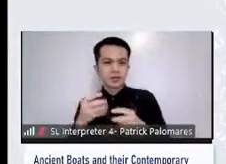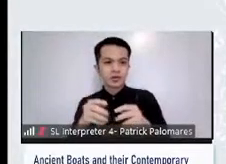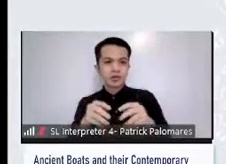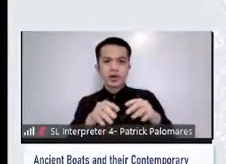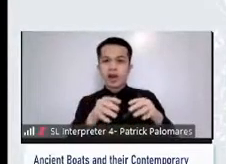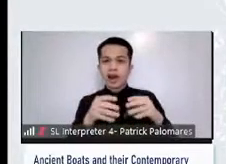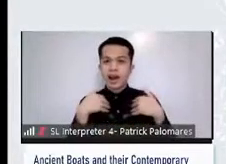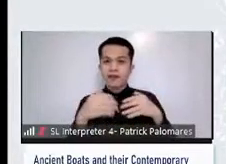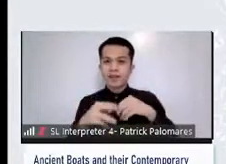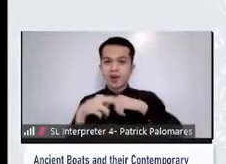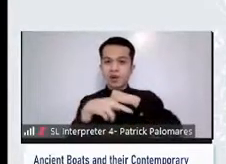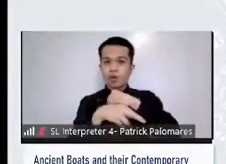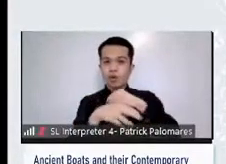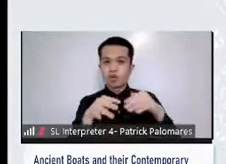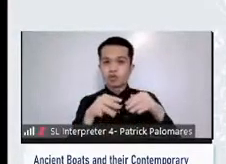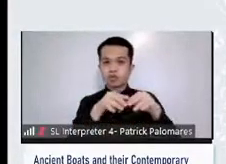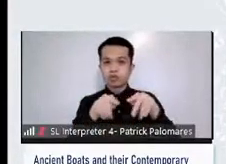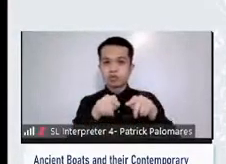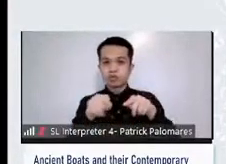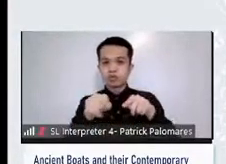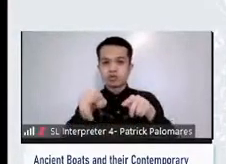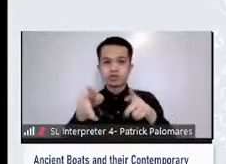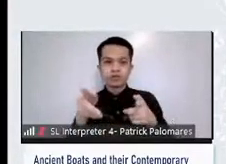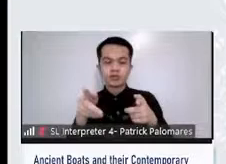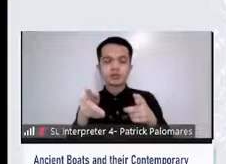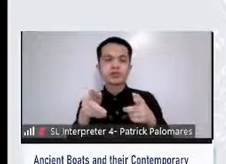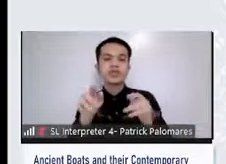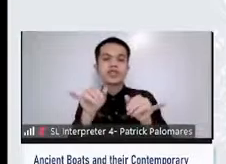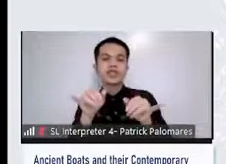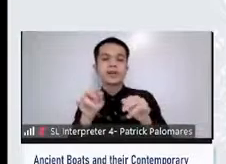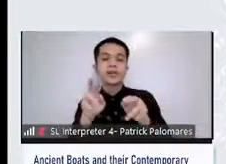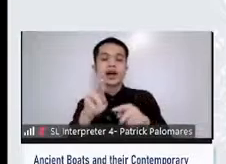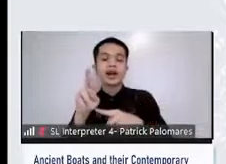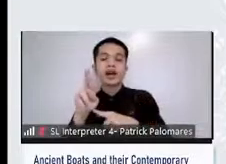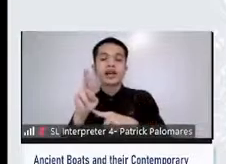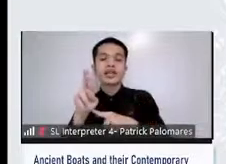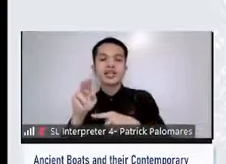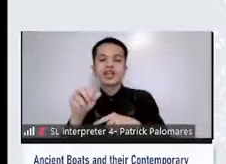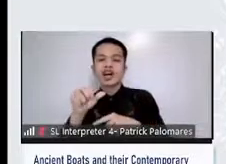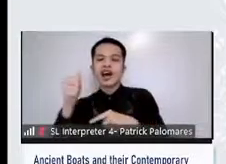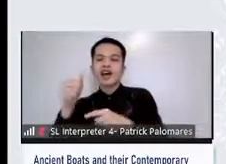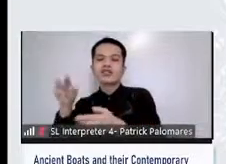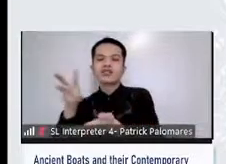And on the right side, and two other major channels on the left side.